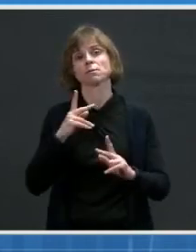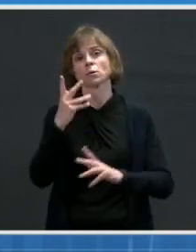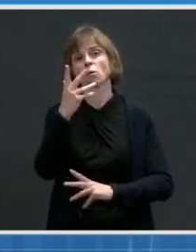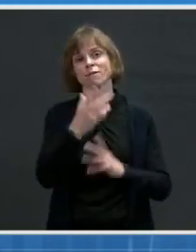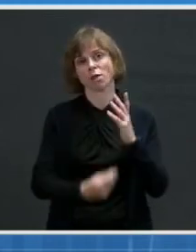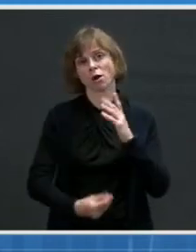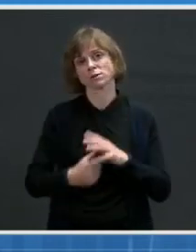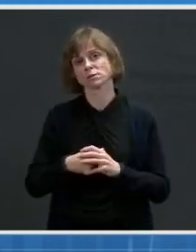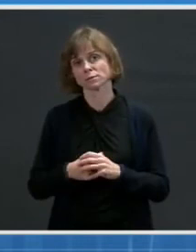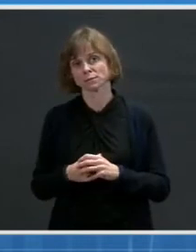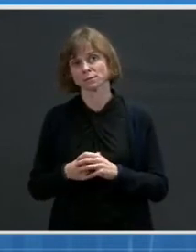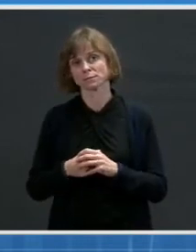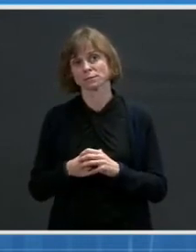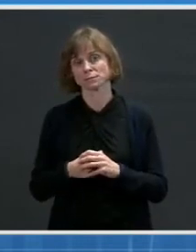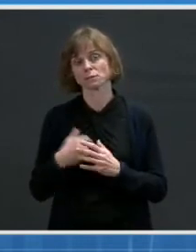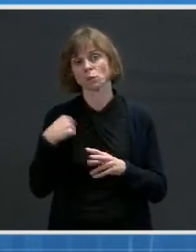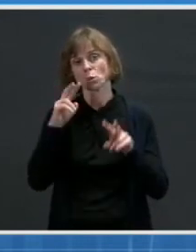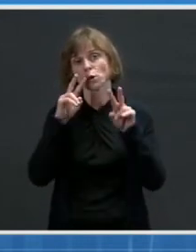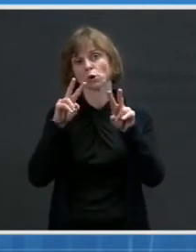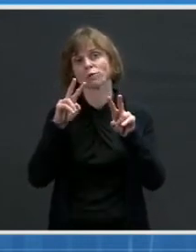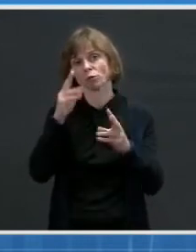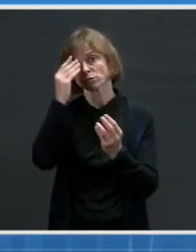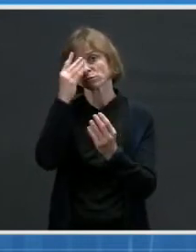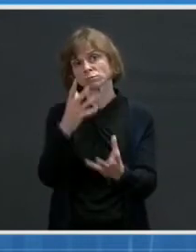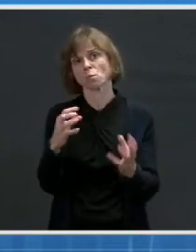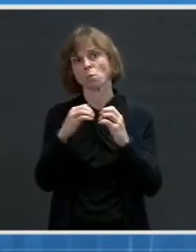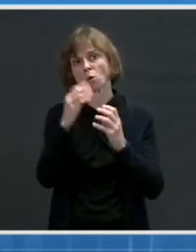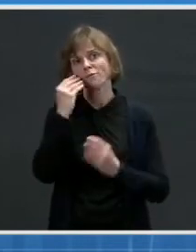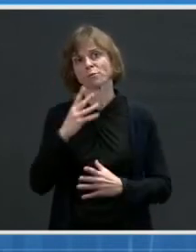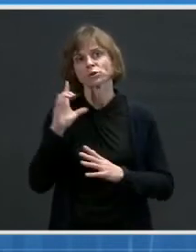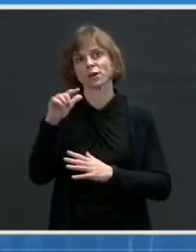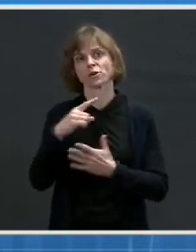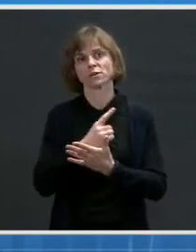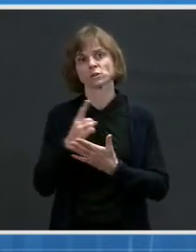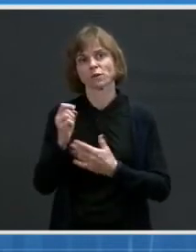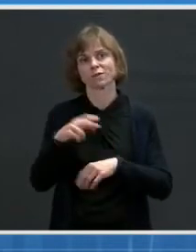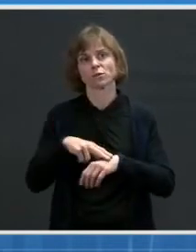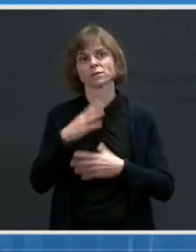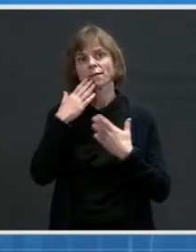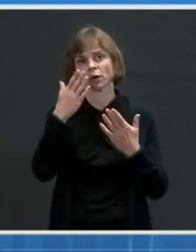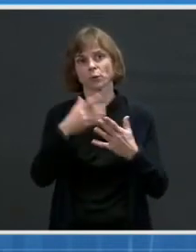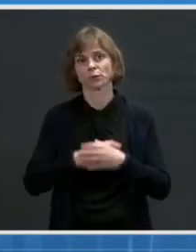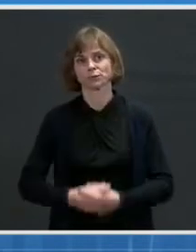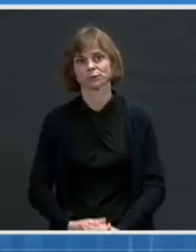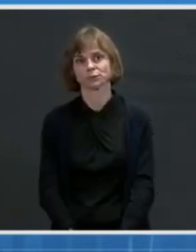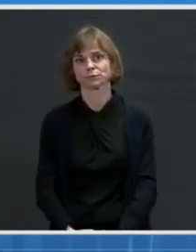And we will look forward to bringing you more information later in the week, of course. Thank you.